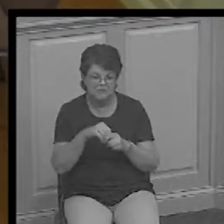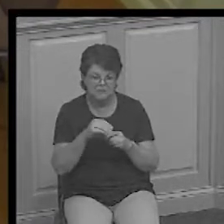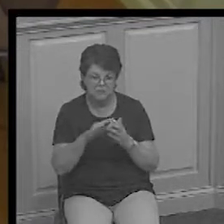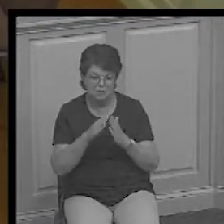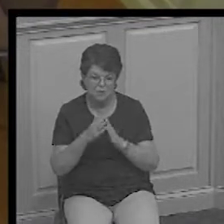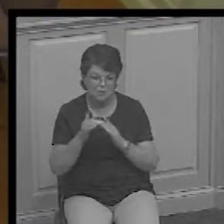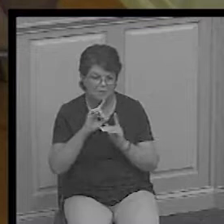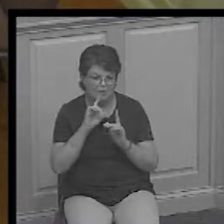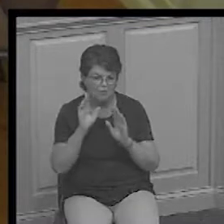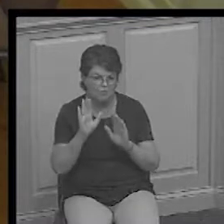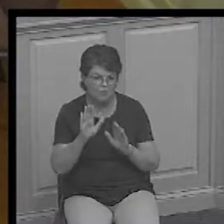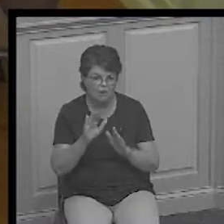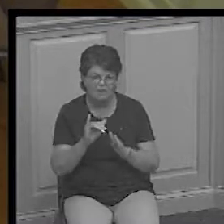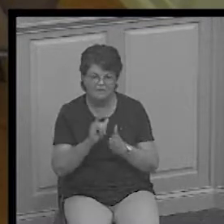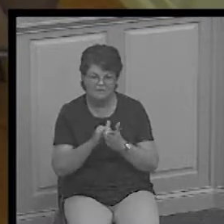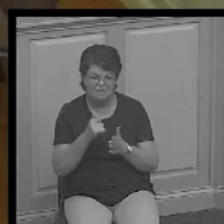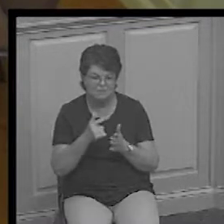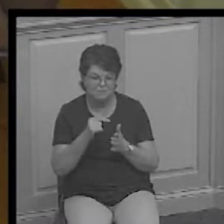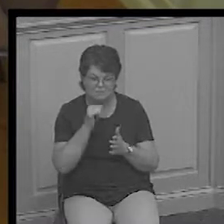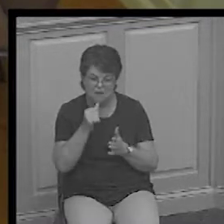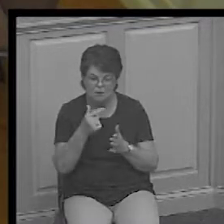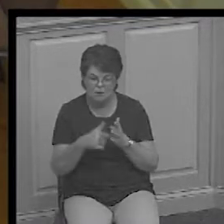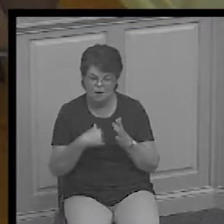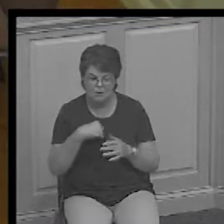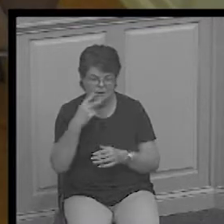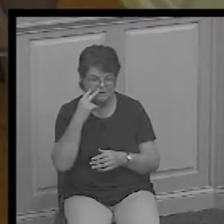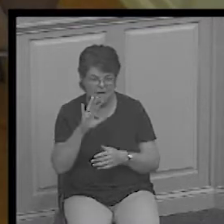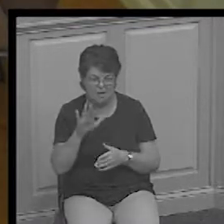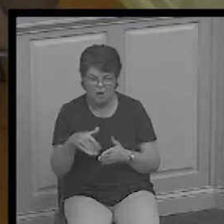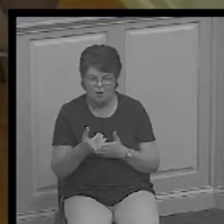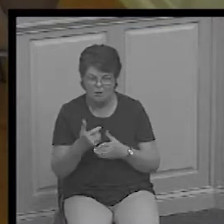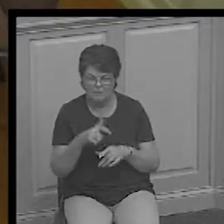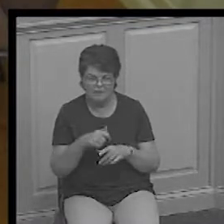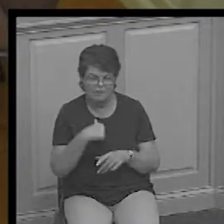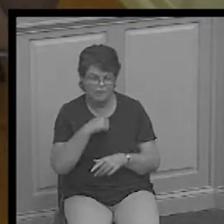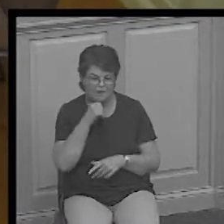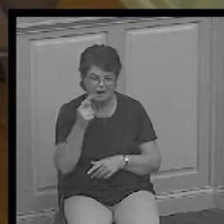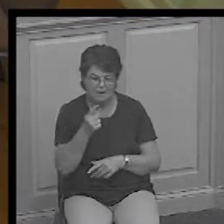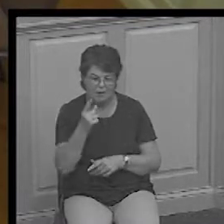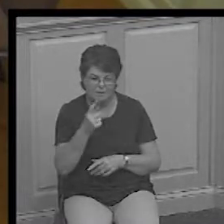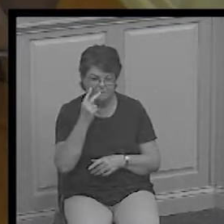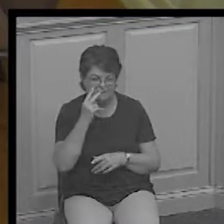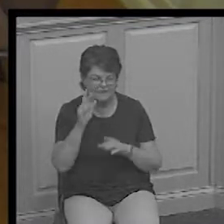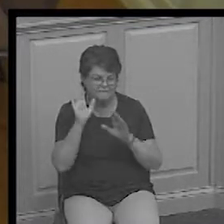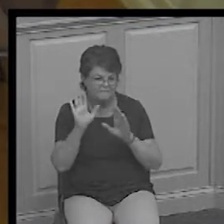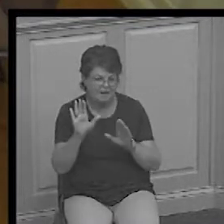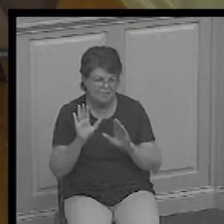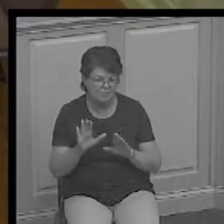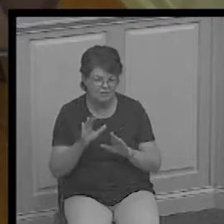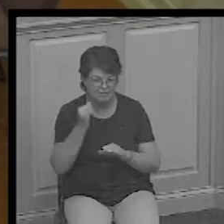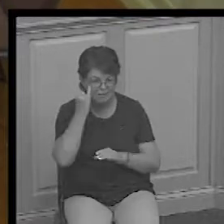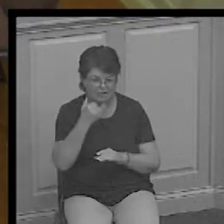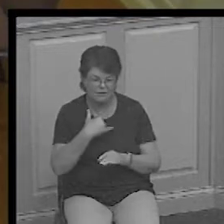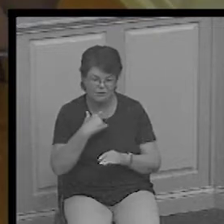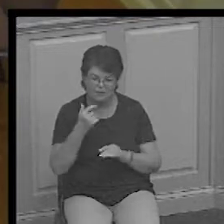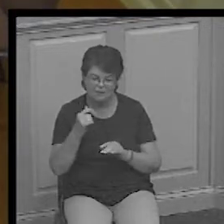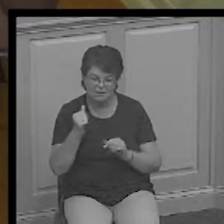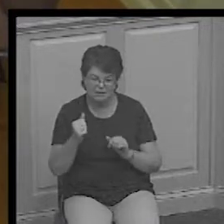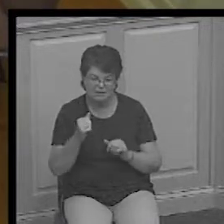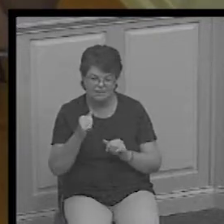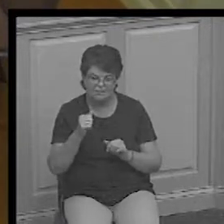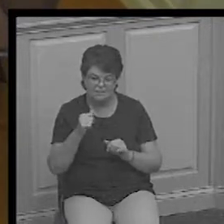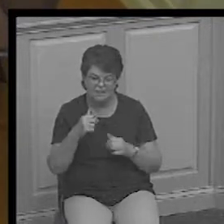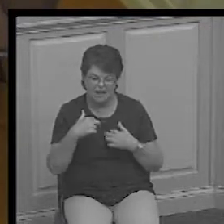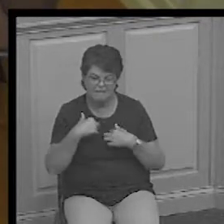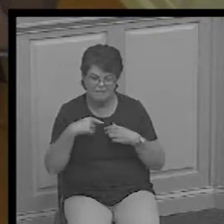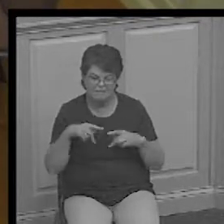great. That's not what we see all the time. We don't necessarily see fabulous ideas, and we need to be able to also say, no, you can't do that, and this